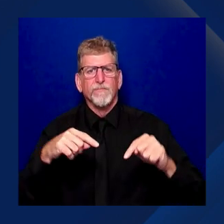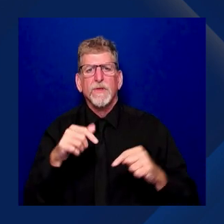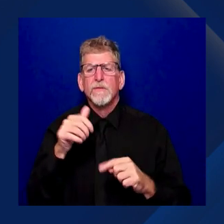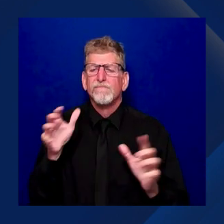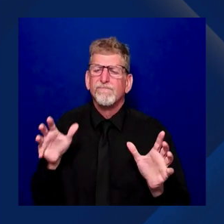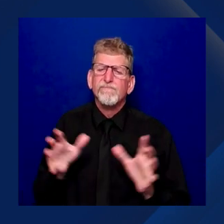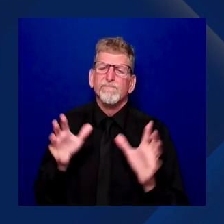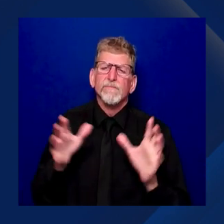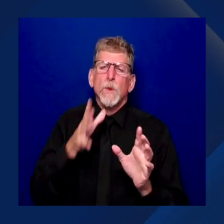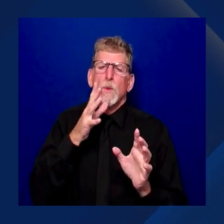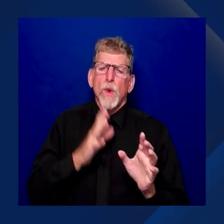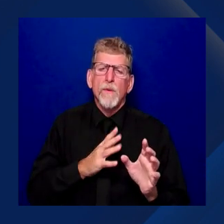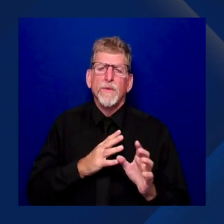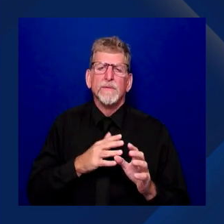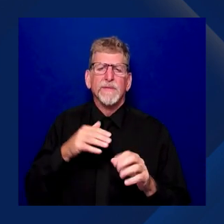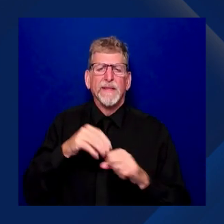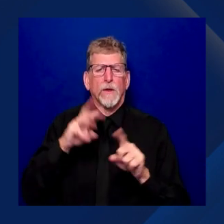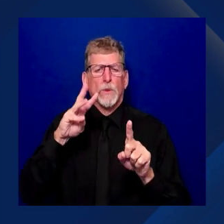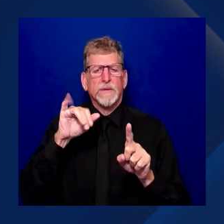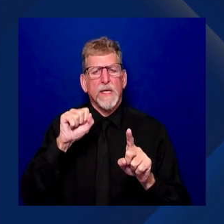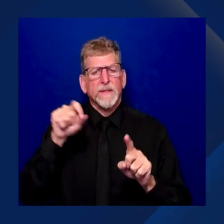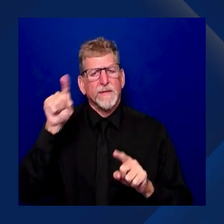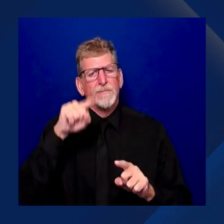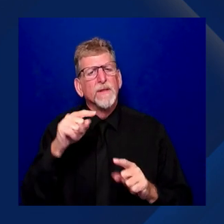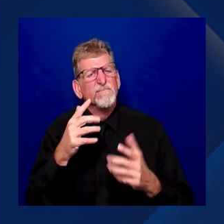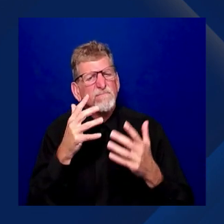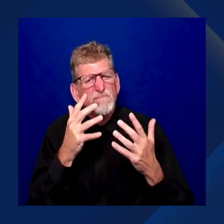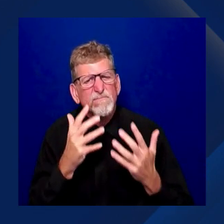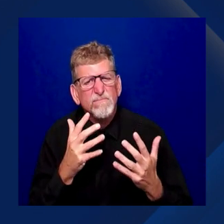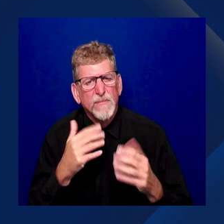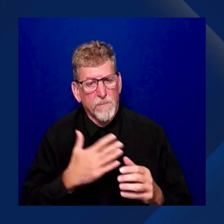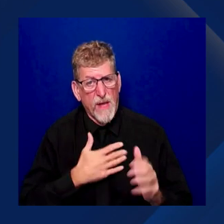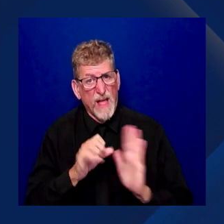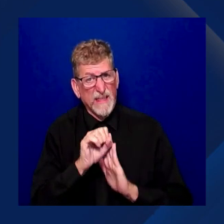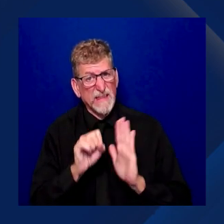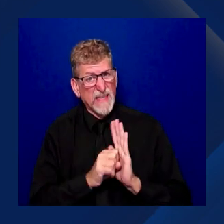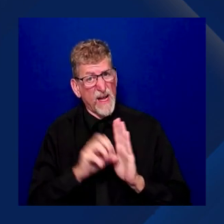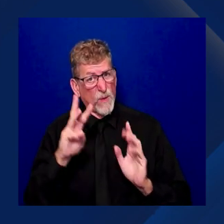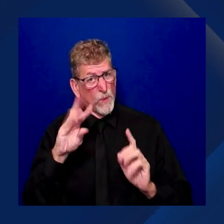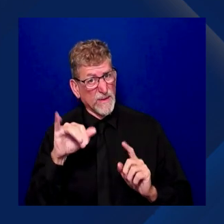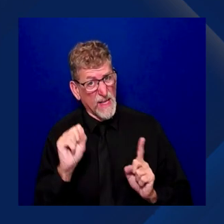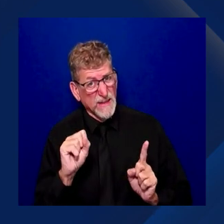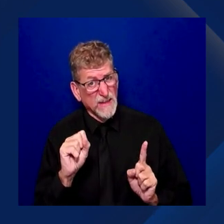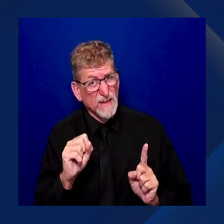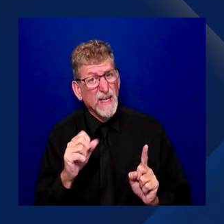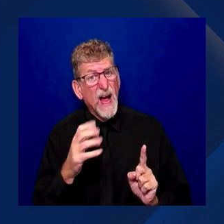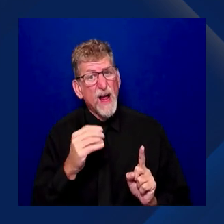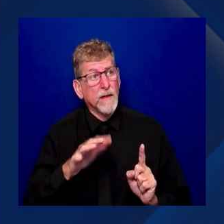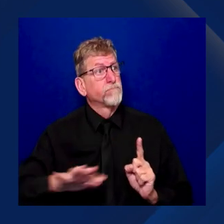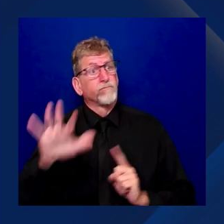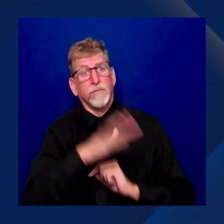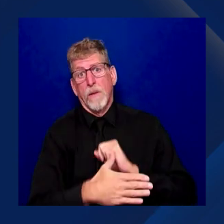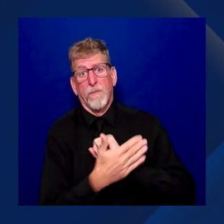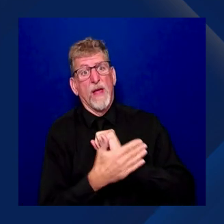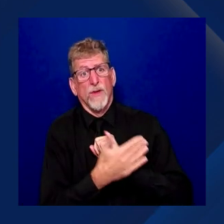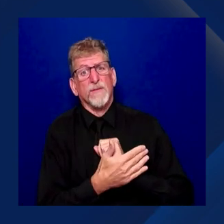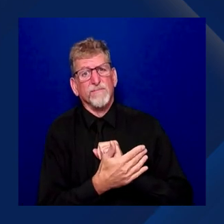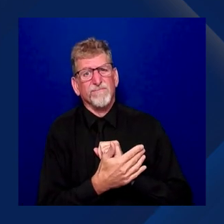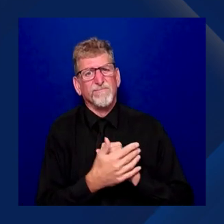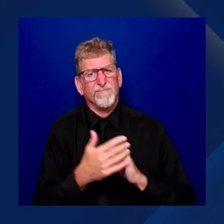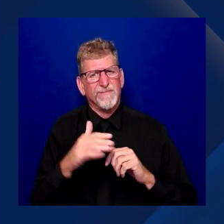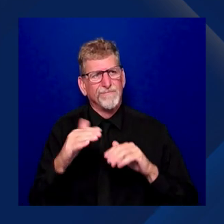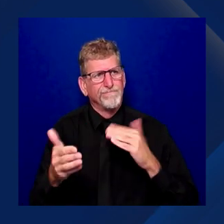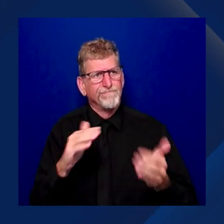States, maternal deaths are increasing, as in my state. As the co-chair of Wisconsin Maternal Mortality Review Team, 5 years ago,